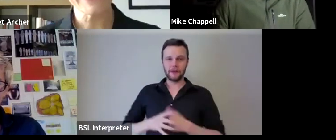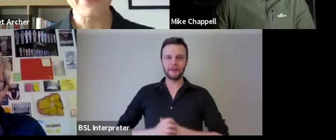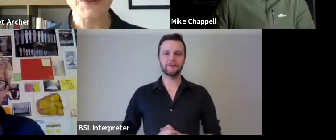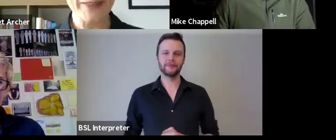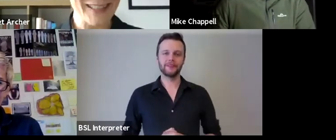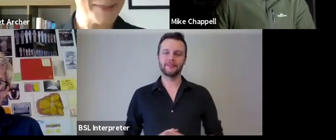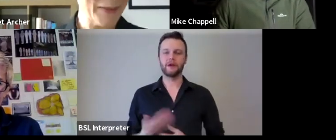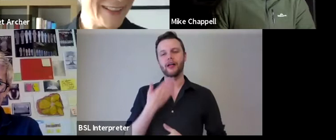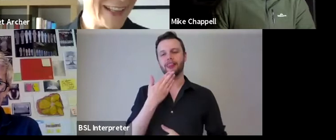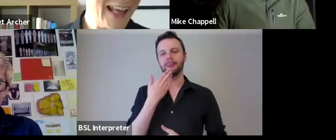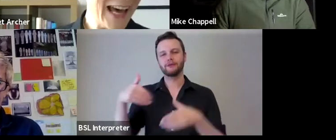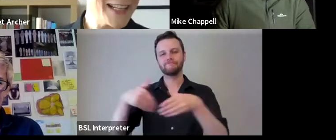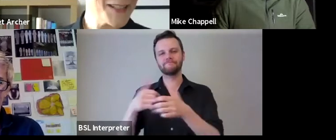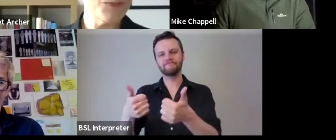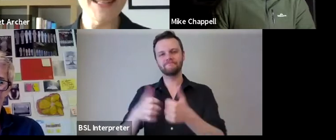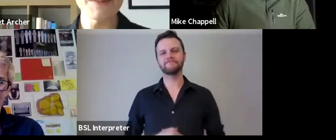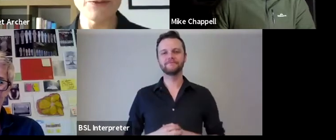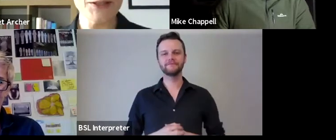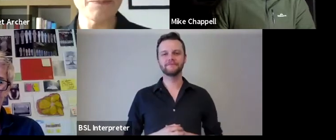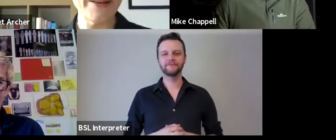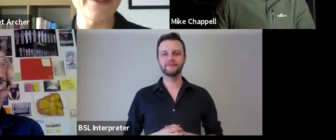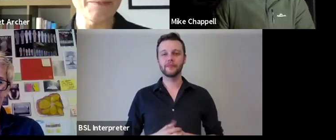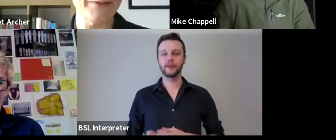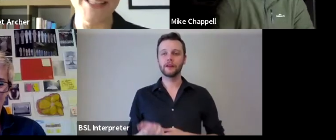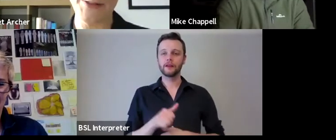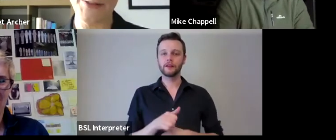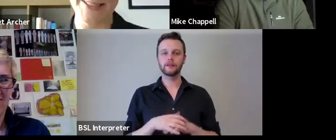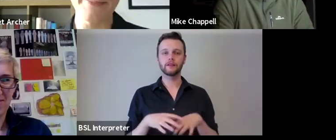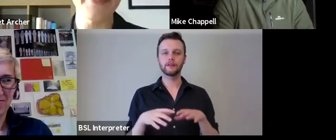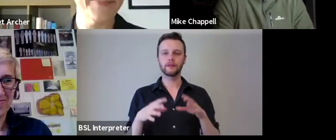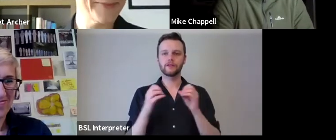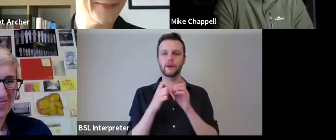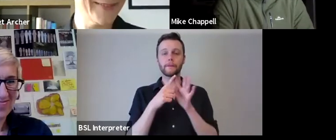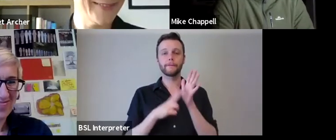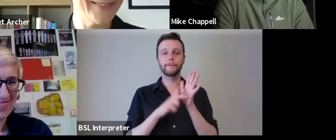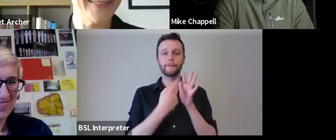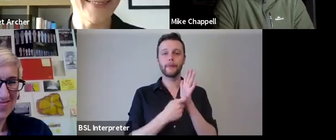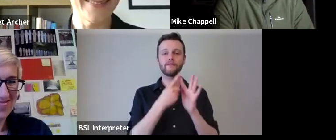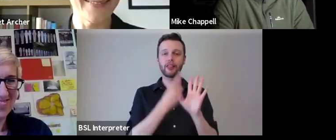great pleasure to have you with us, Mike. And let's move on to Beverly Hood.